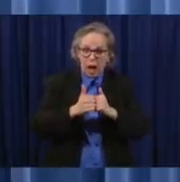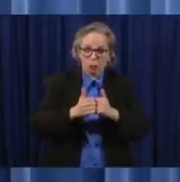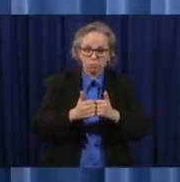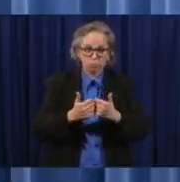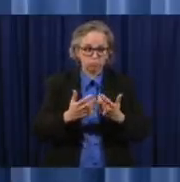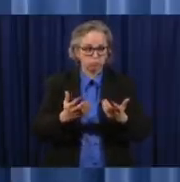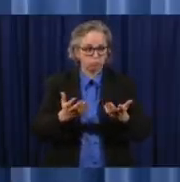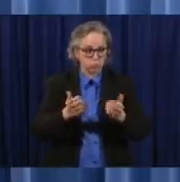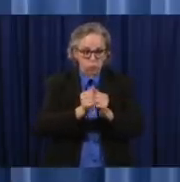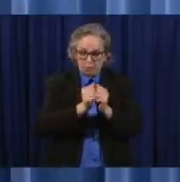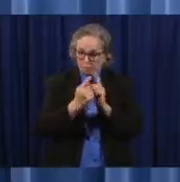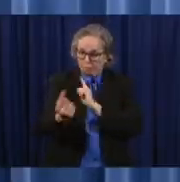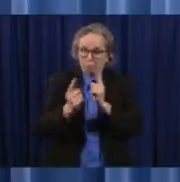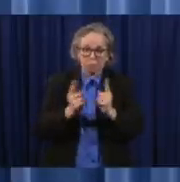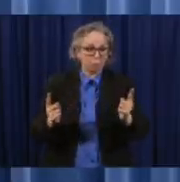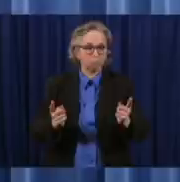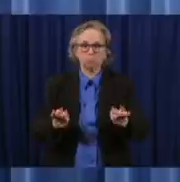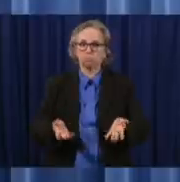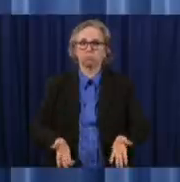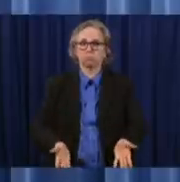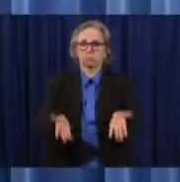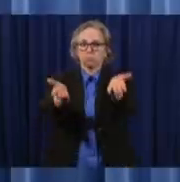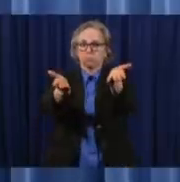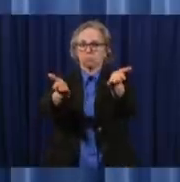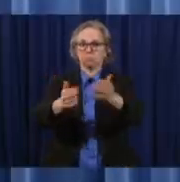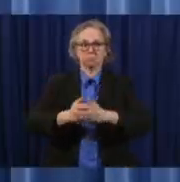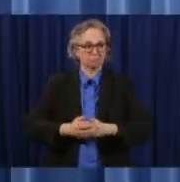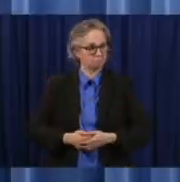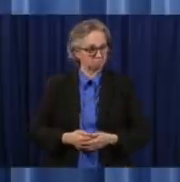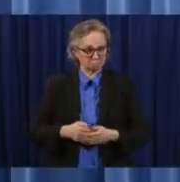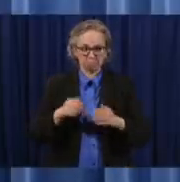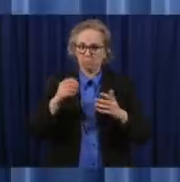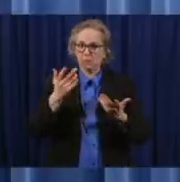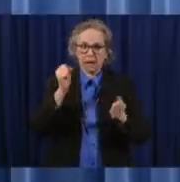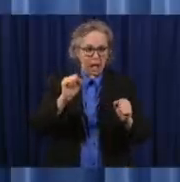they can certainly do graduation. They can do something else.